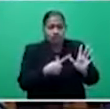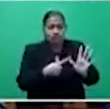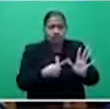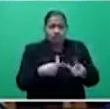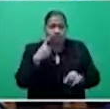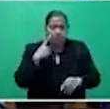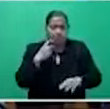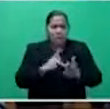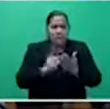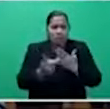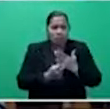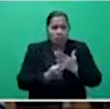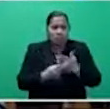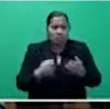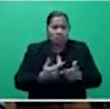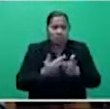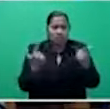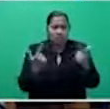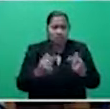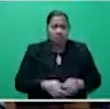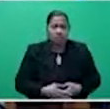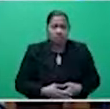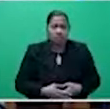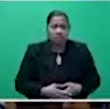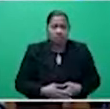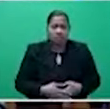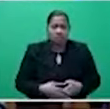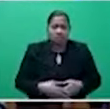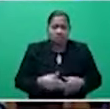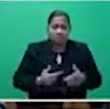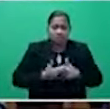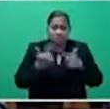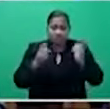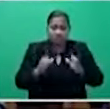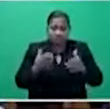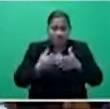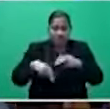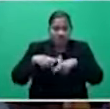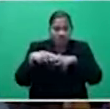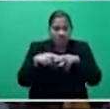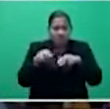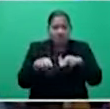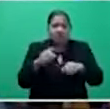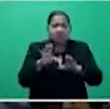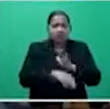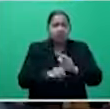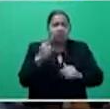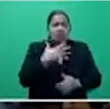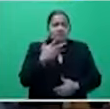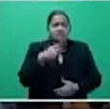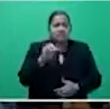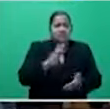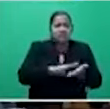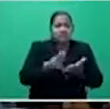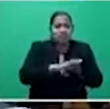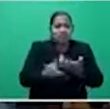Project, is the largest ever infrastructure project in Fiji's history. Thus far, at a cost of $270 million. One